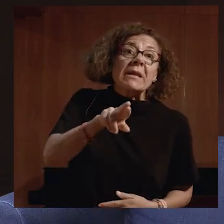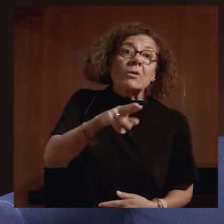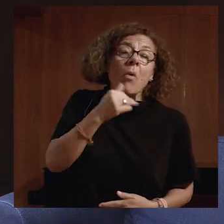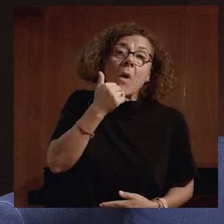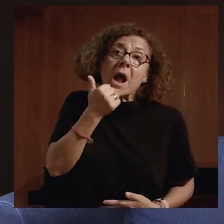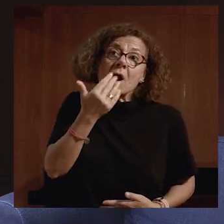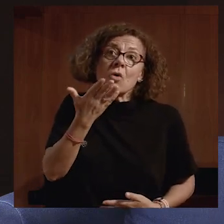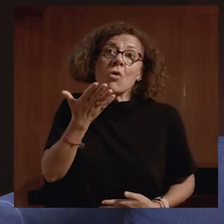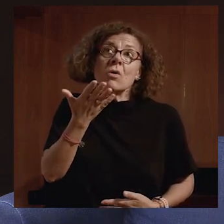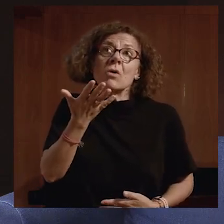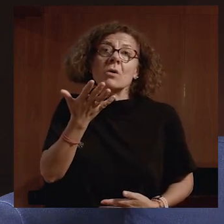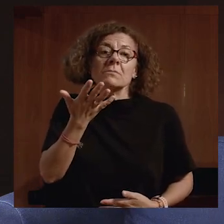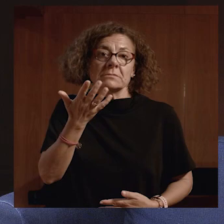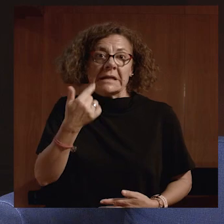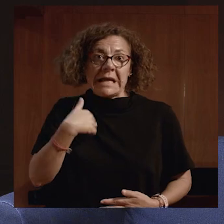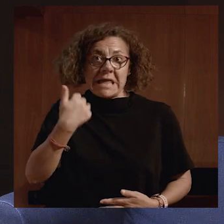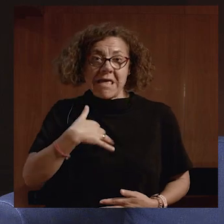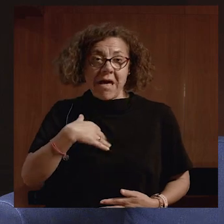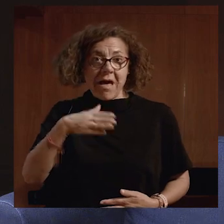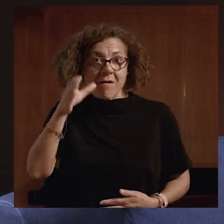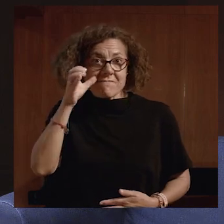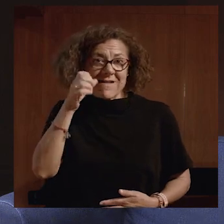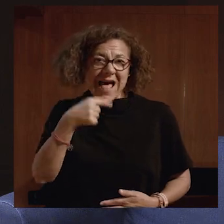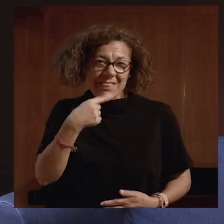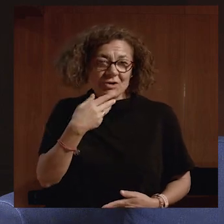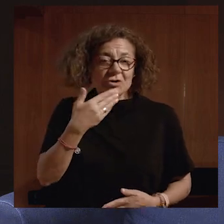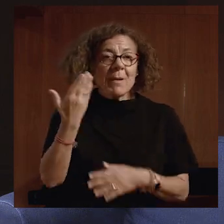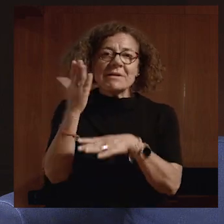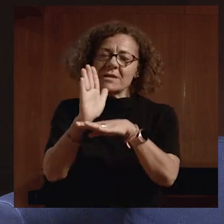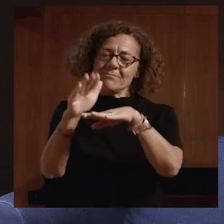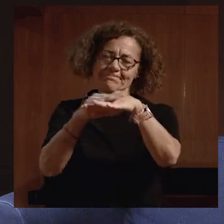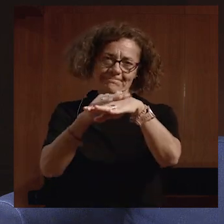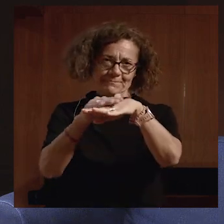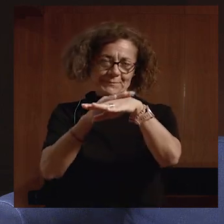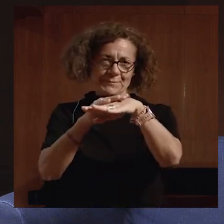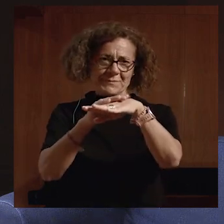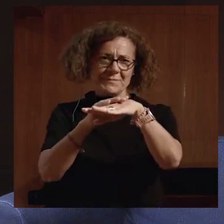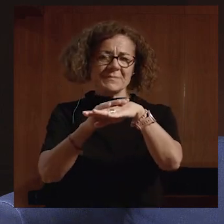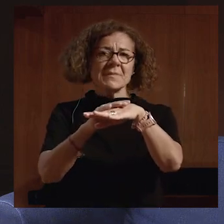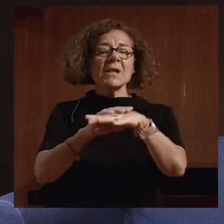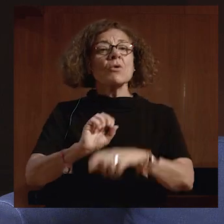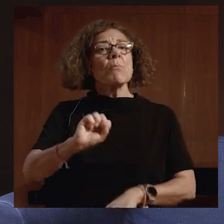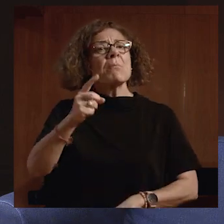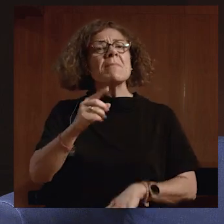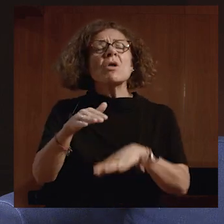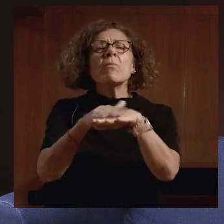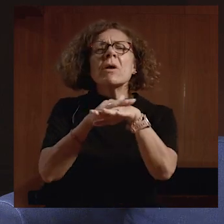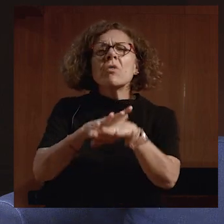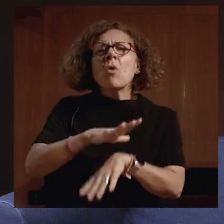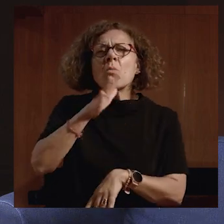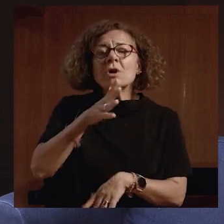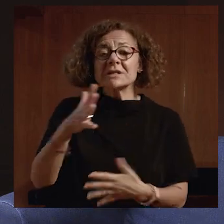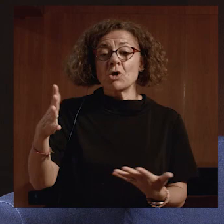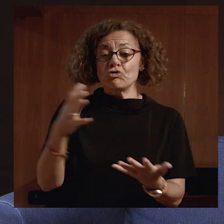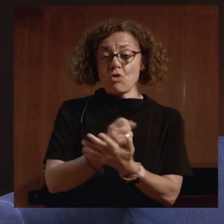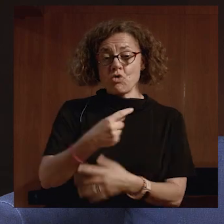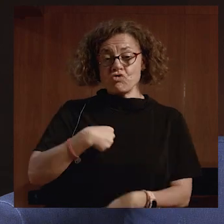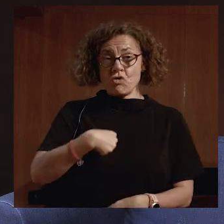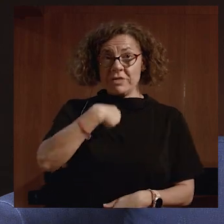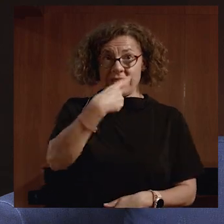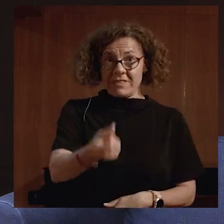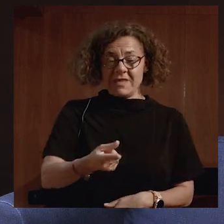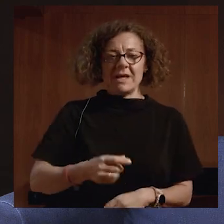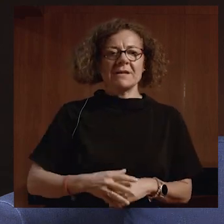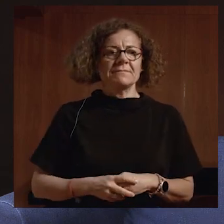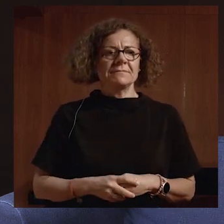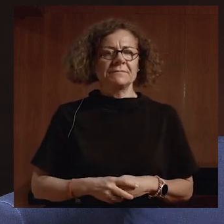apologies. And the last apology before I start is that everything I'm going to be saying, I am really